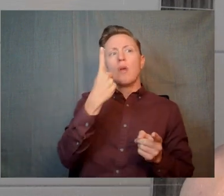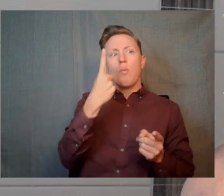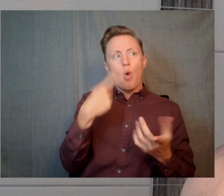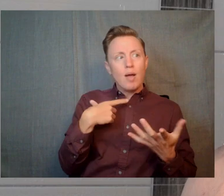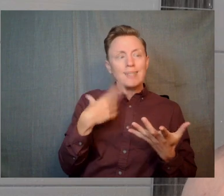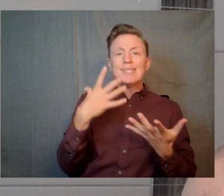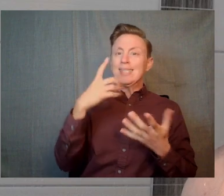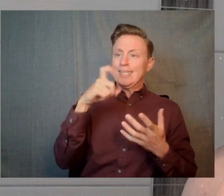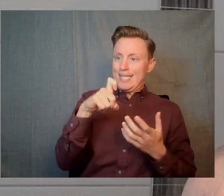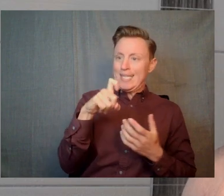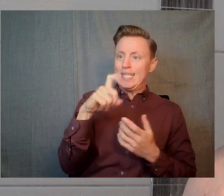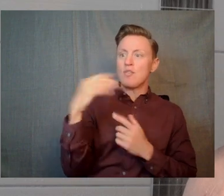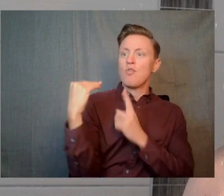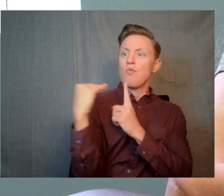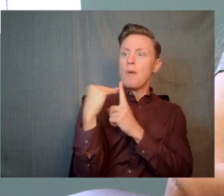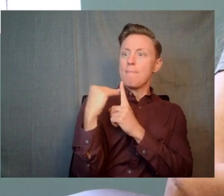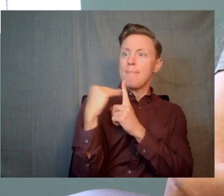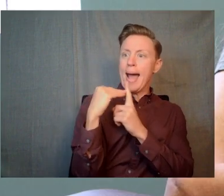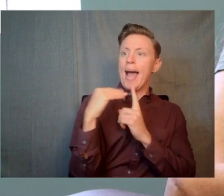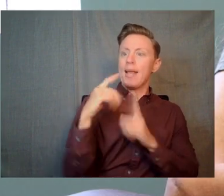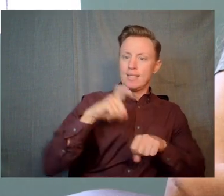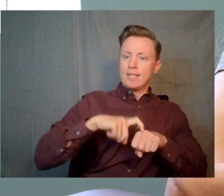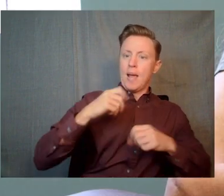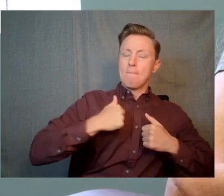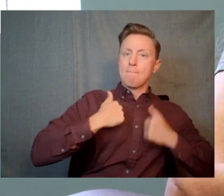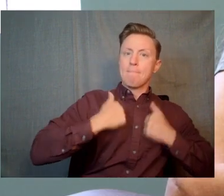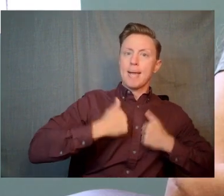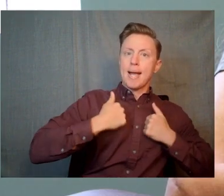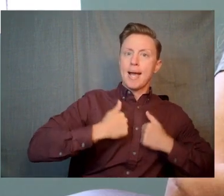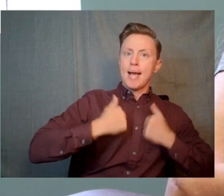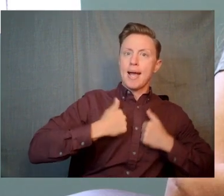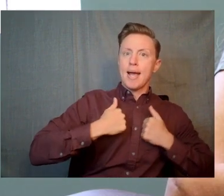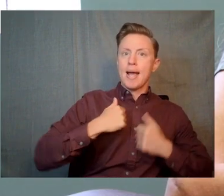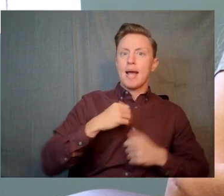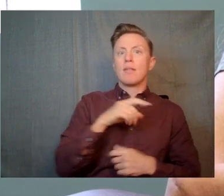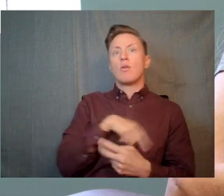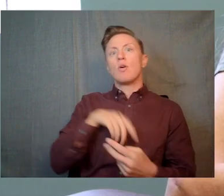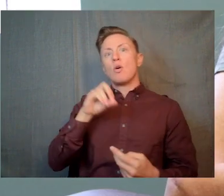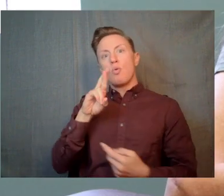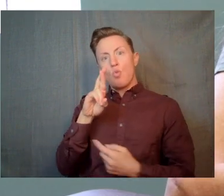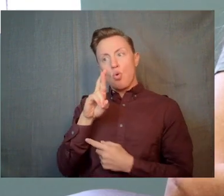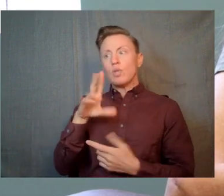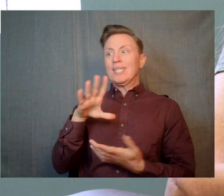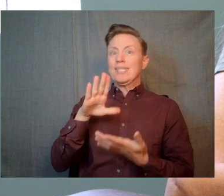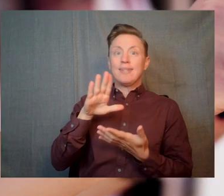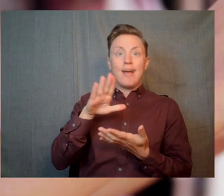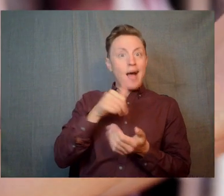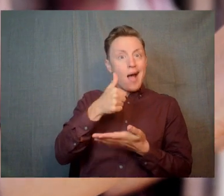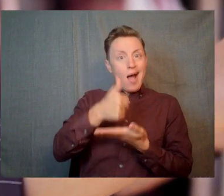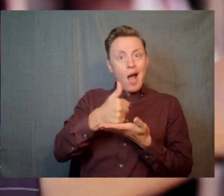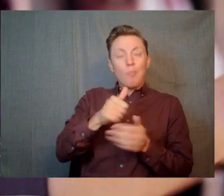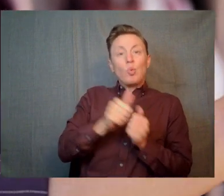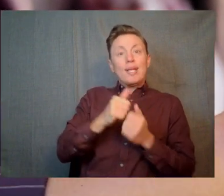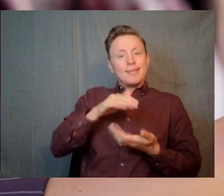be reminded to bathe or need help getting completely clean.